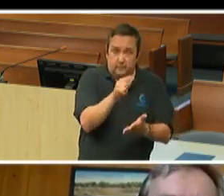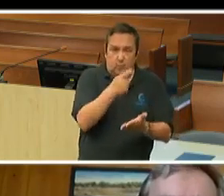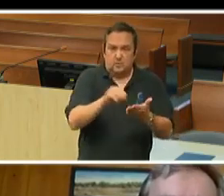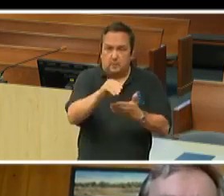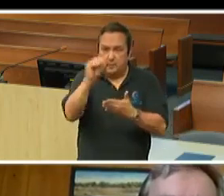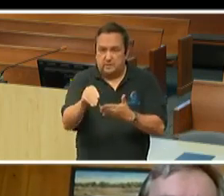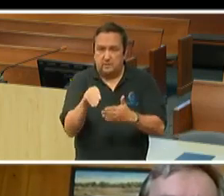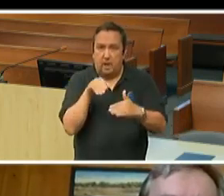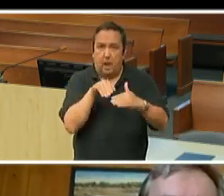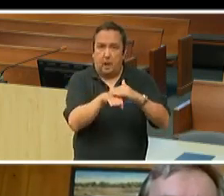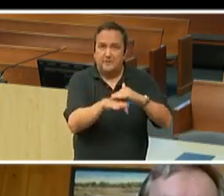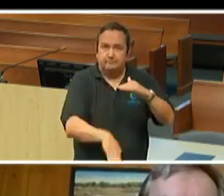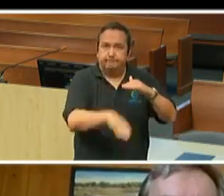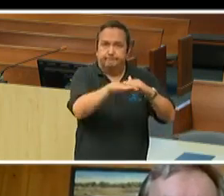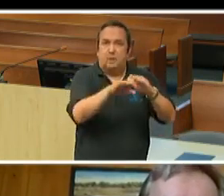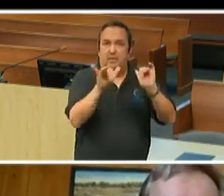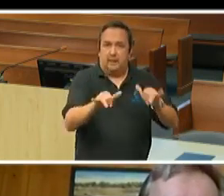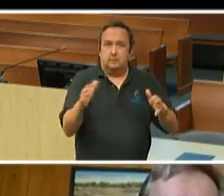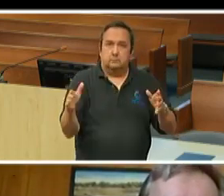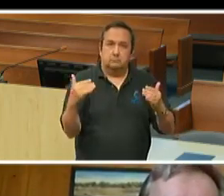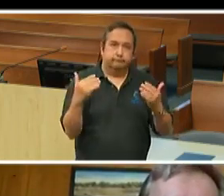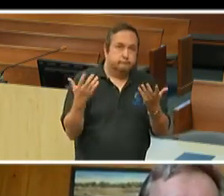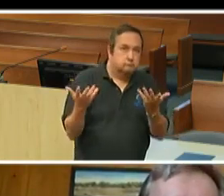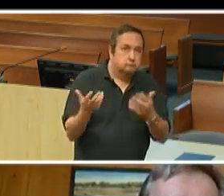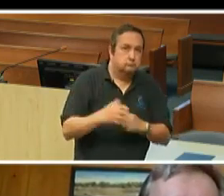the maximum occupancy would that be?